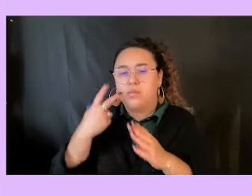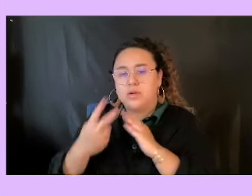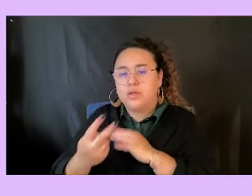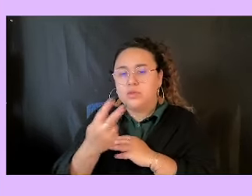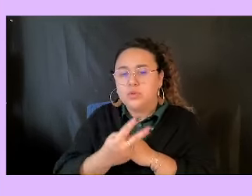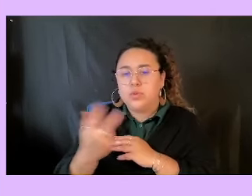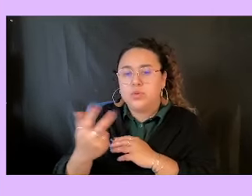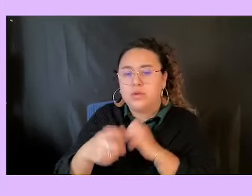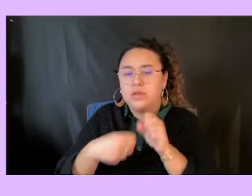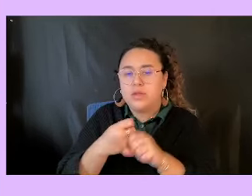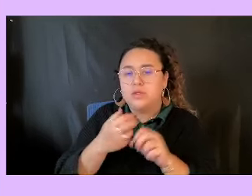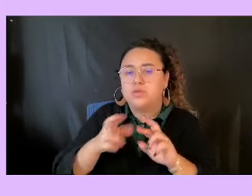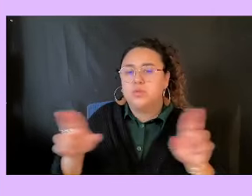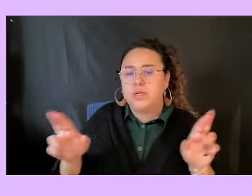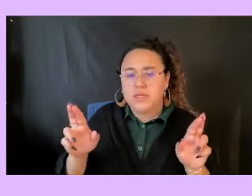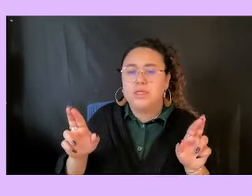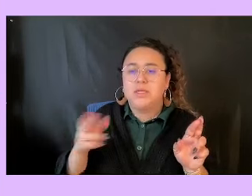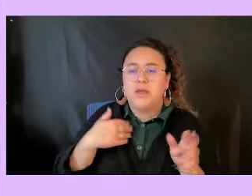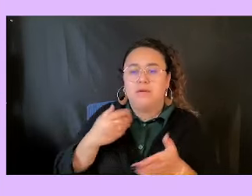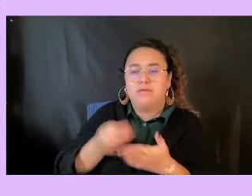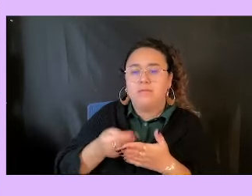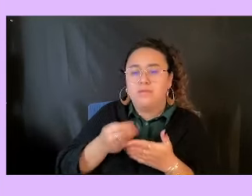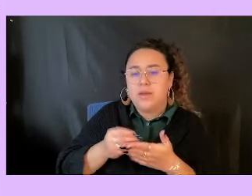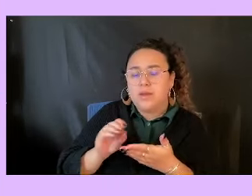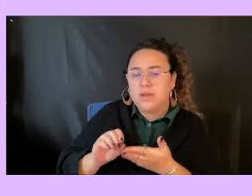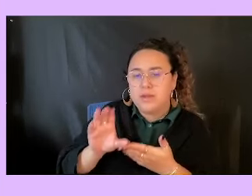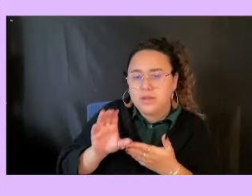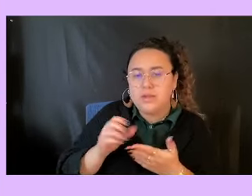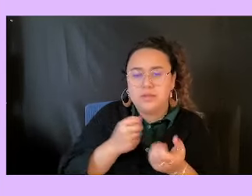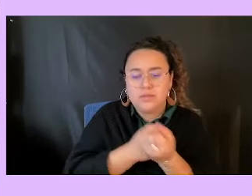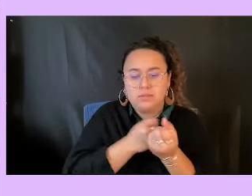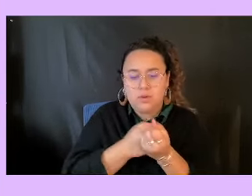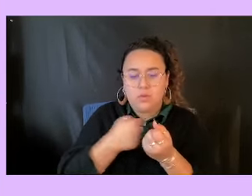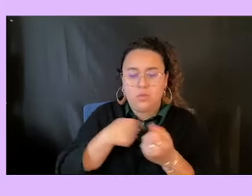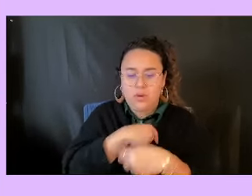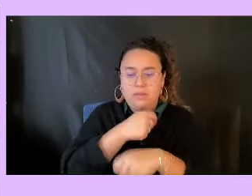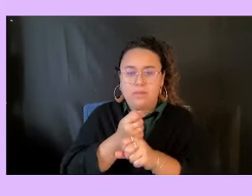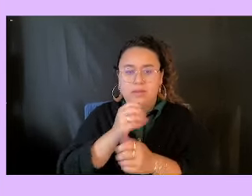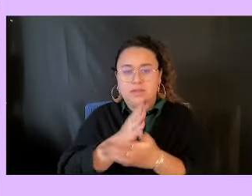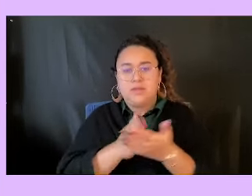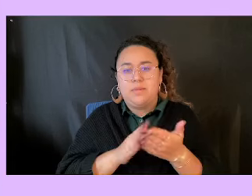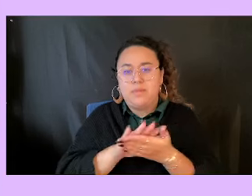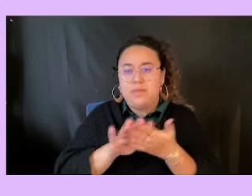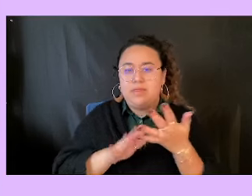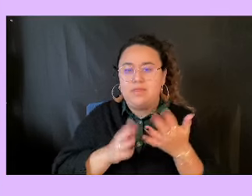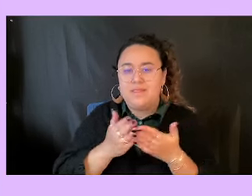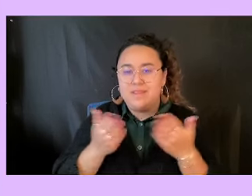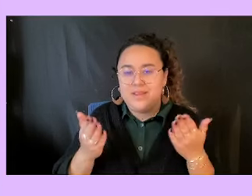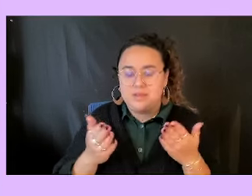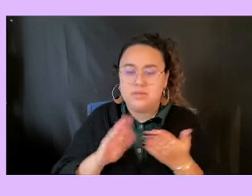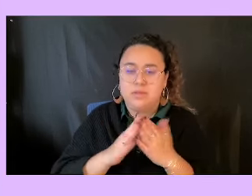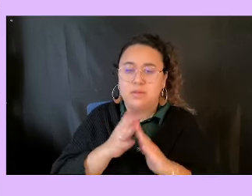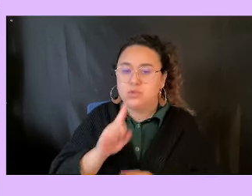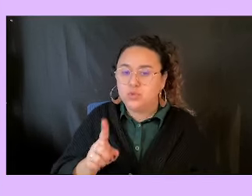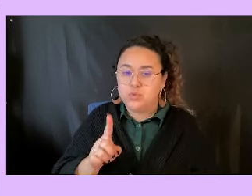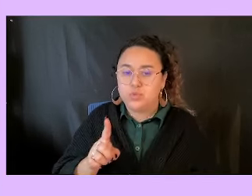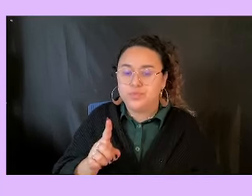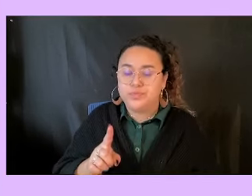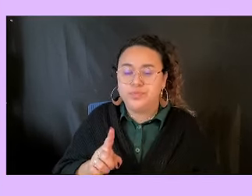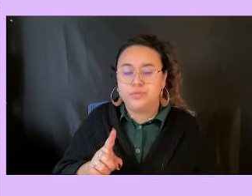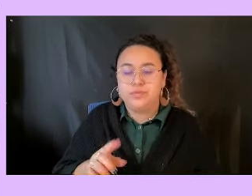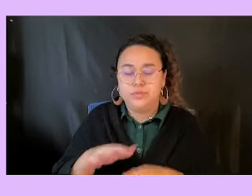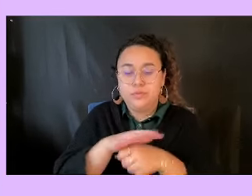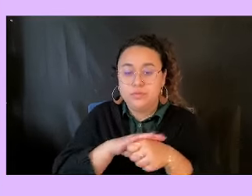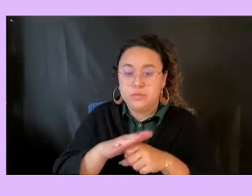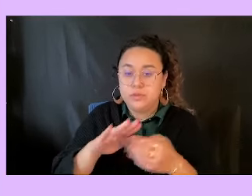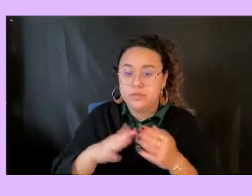that funding and support that we can make some of those things a reality that the neighborhood and community members have